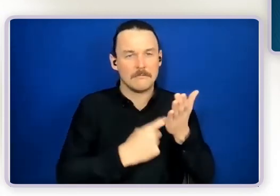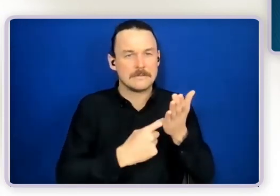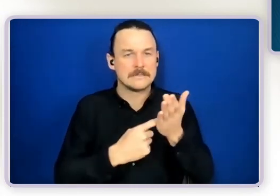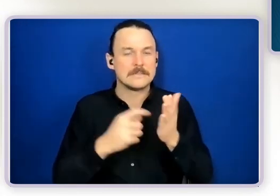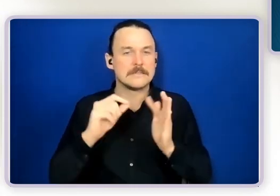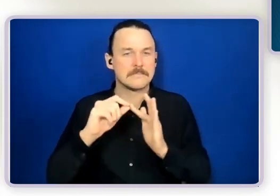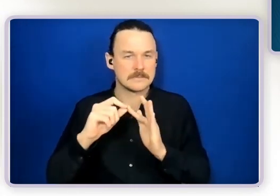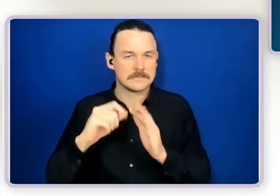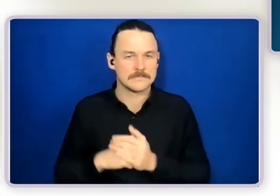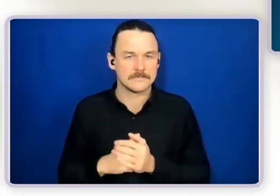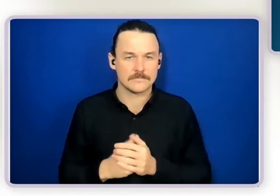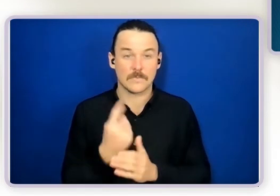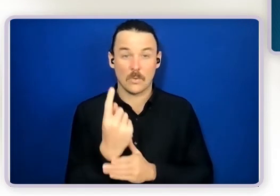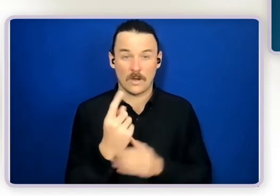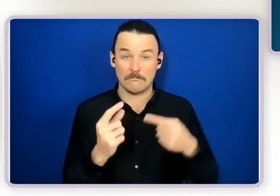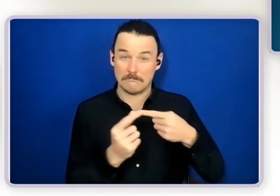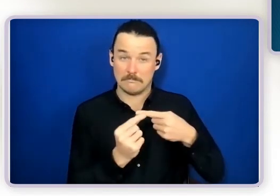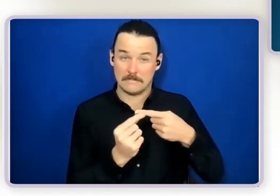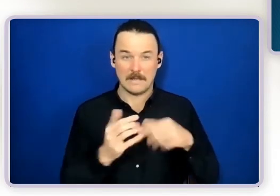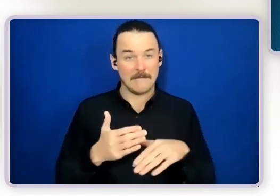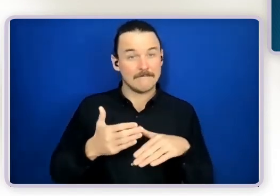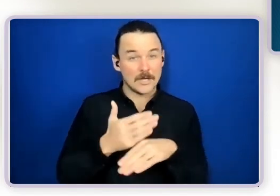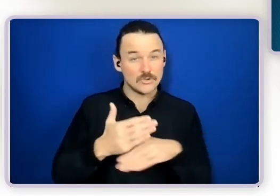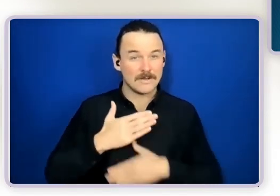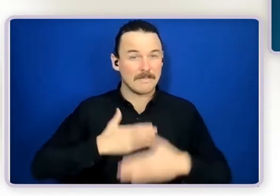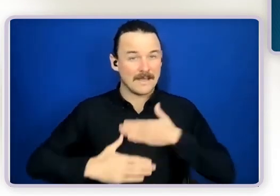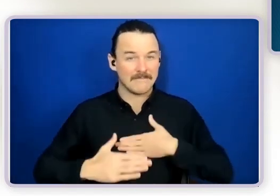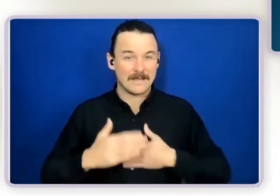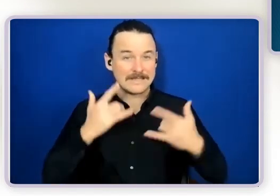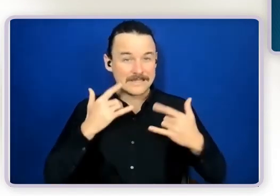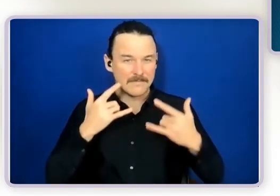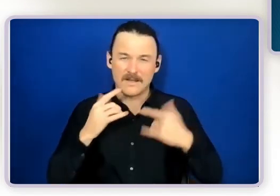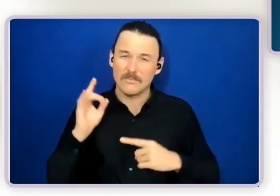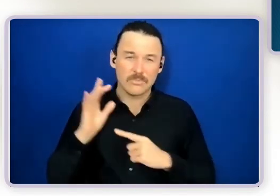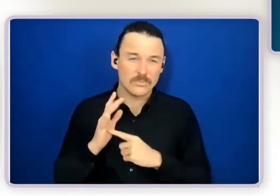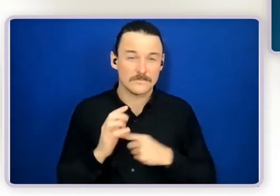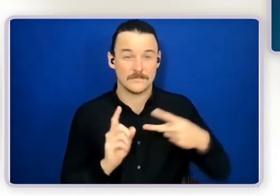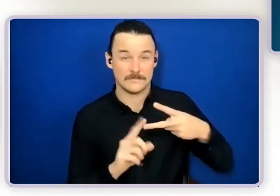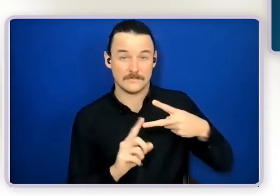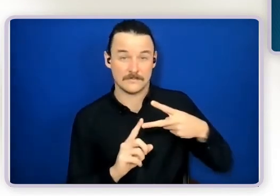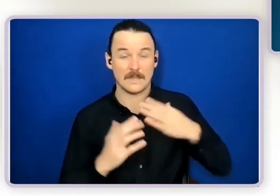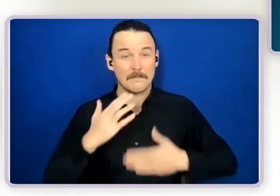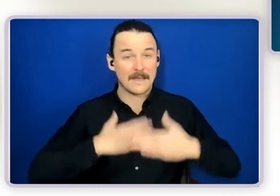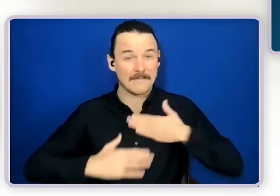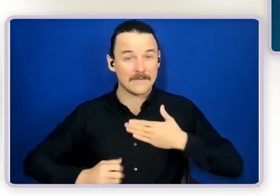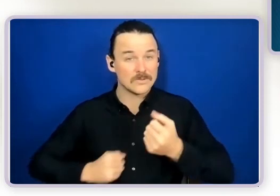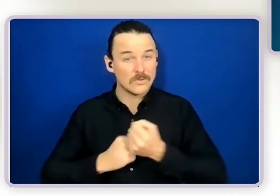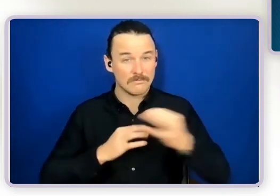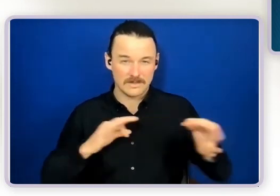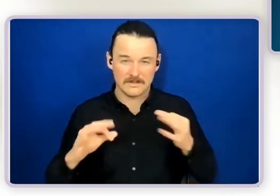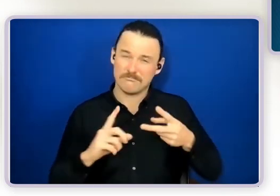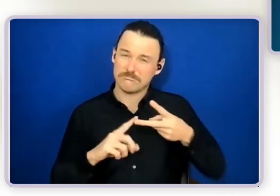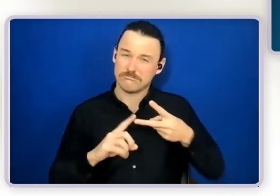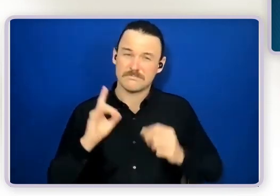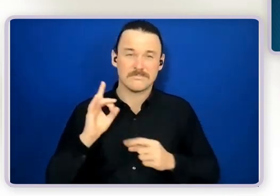assessment, vital. The next is behaviour support plan, communicate appropriately with the